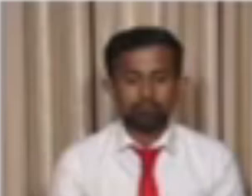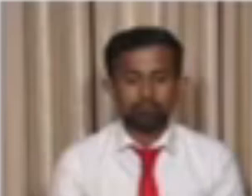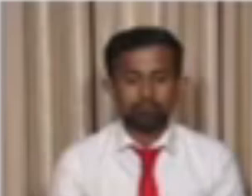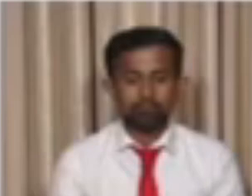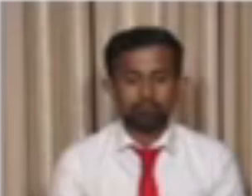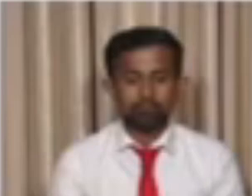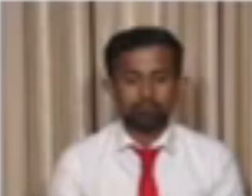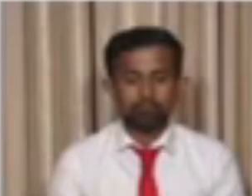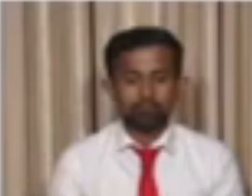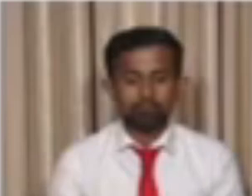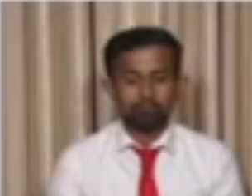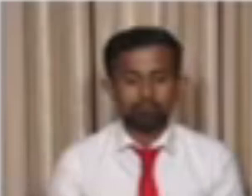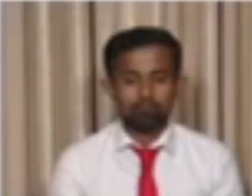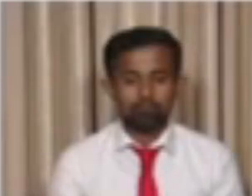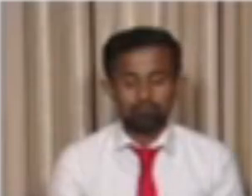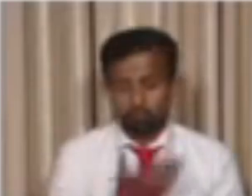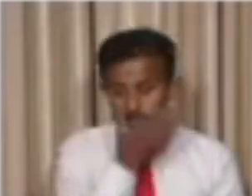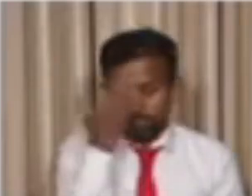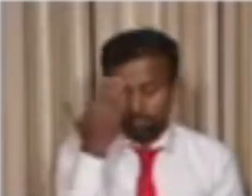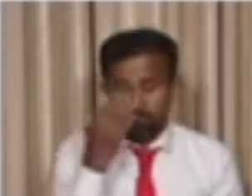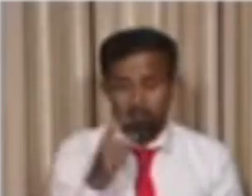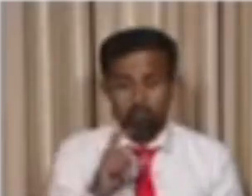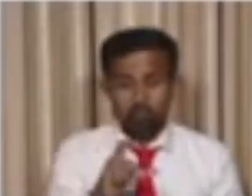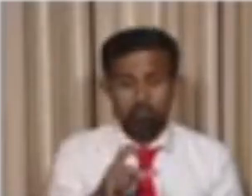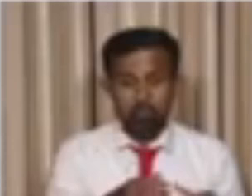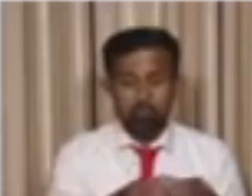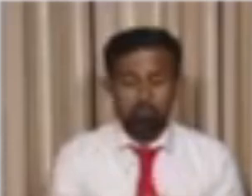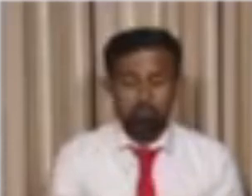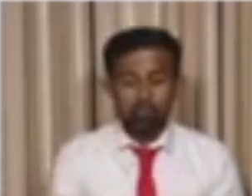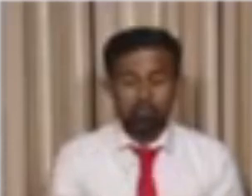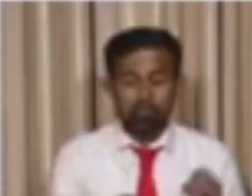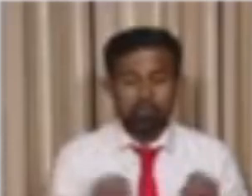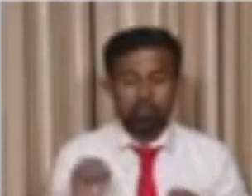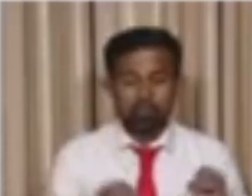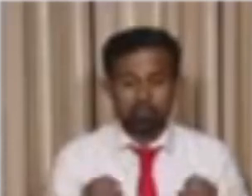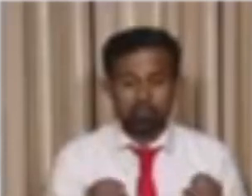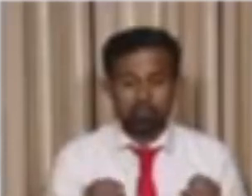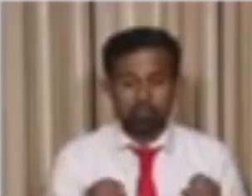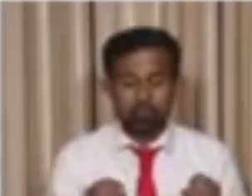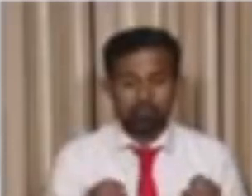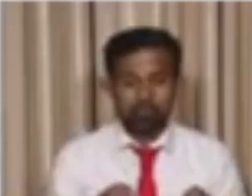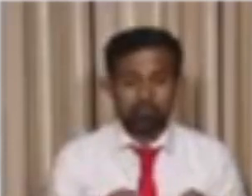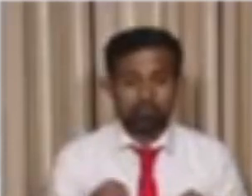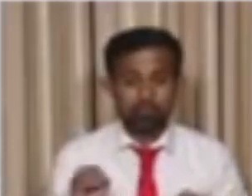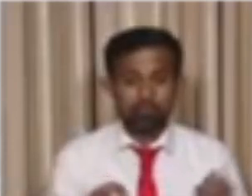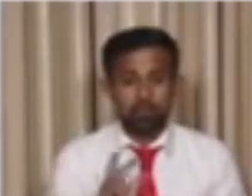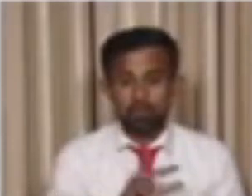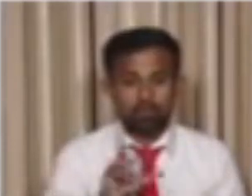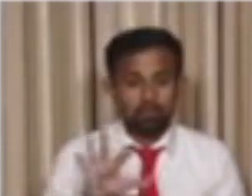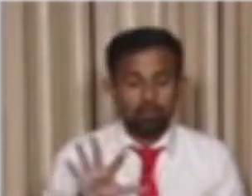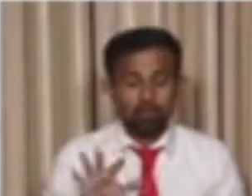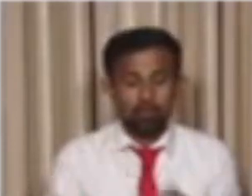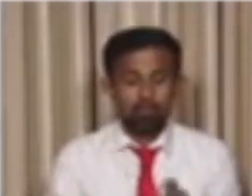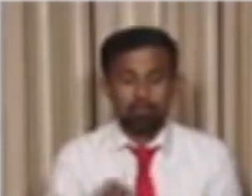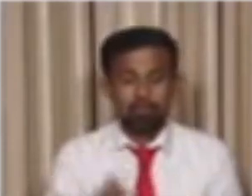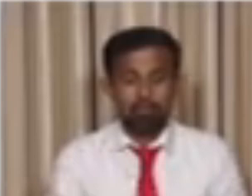disenfranchised citizenship, if that is wrong, I am certainly willing to unreservedly apologize. But the question